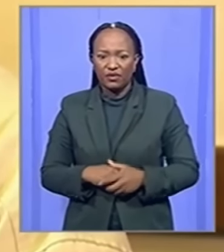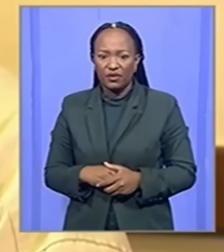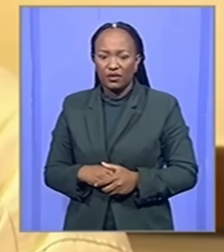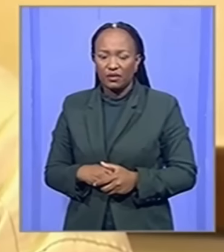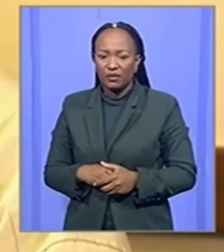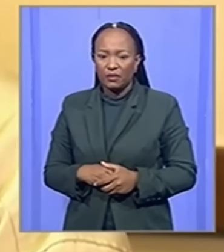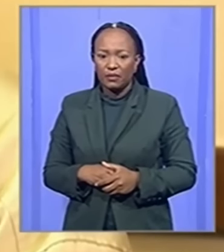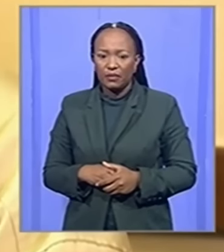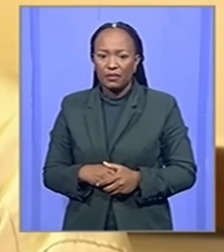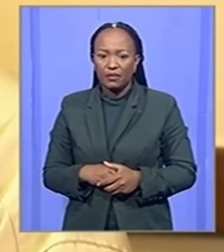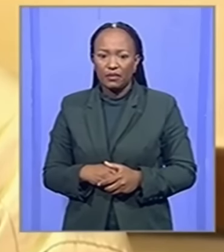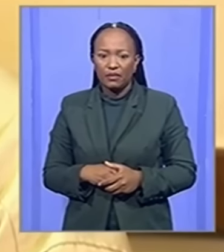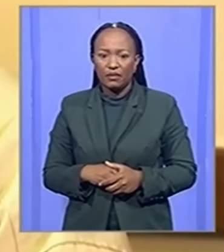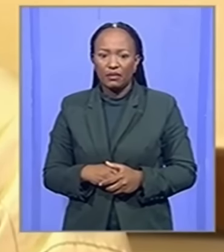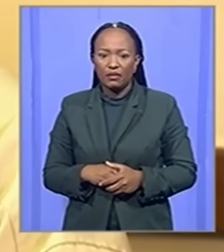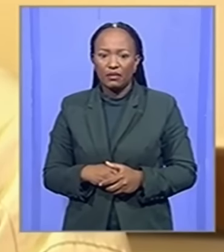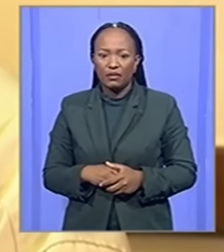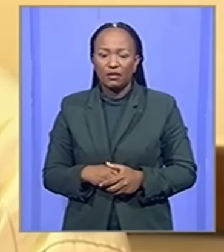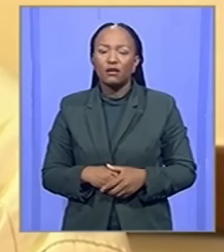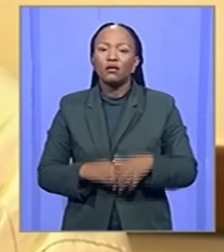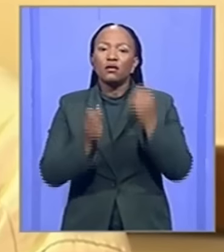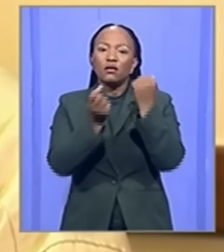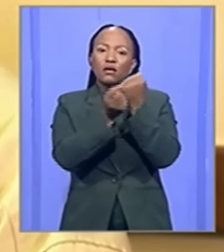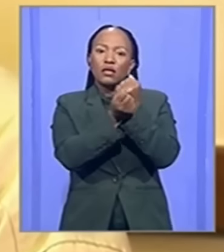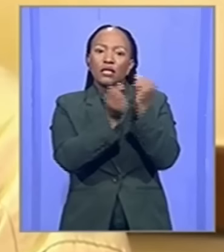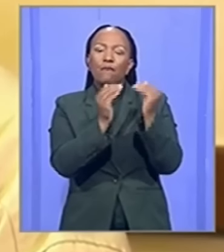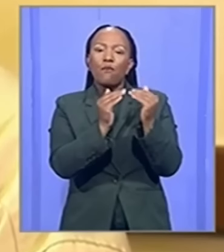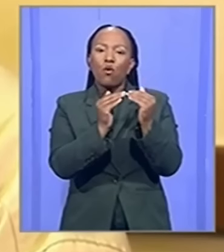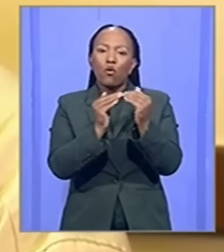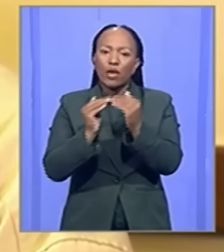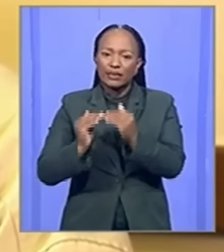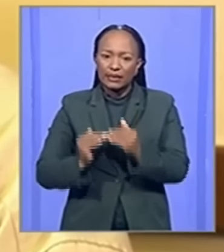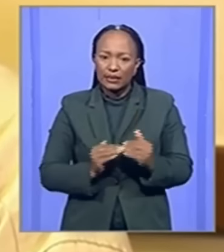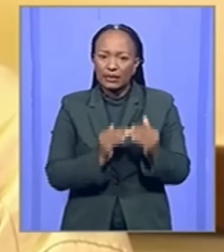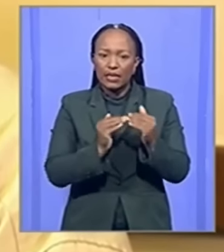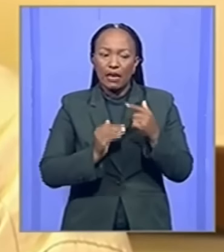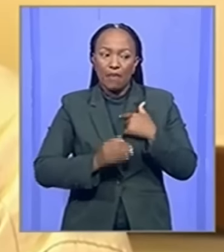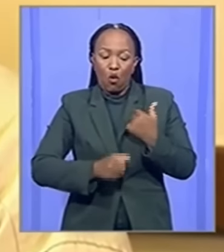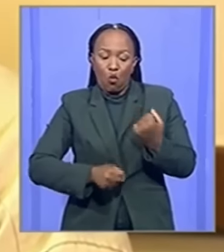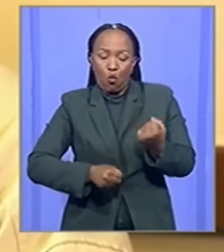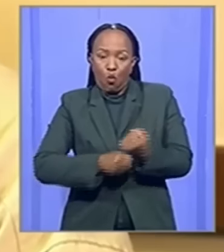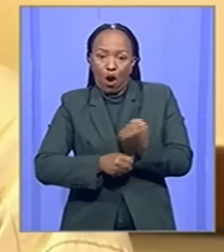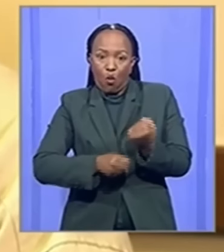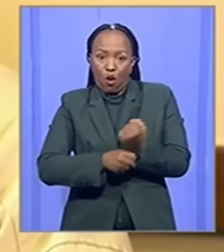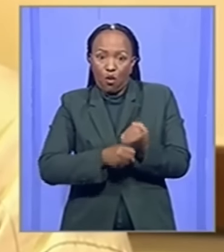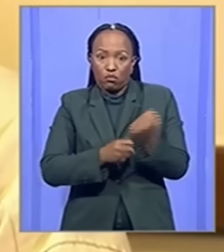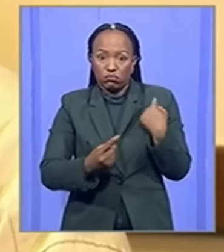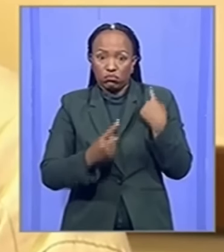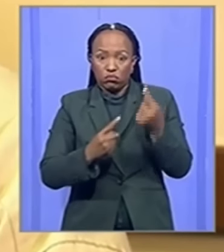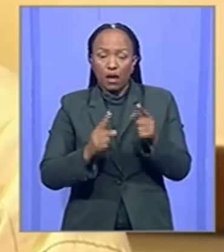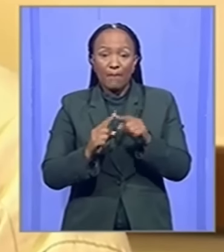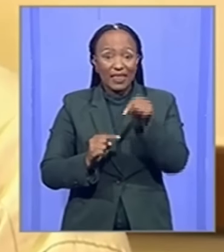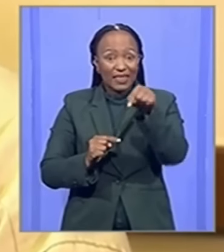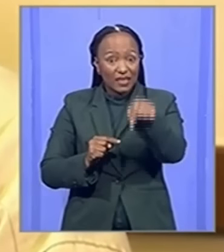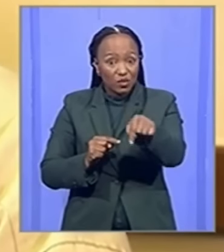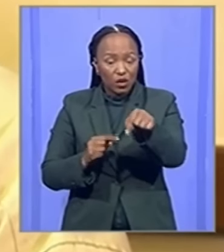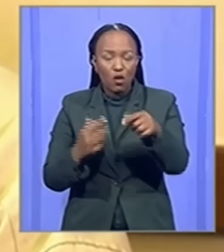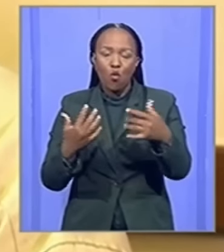emergent democracies in which I have worked, this one is unique in